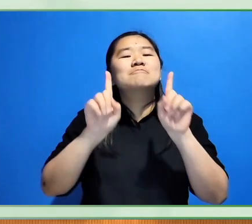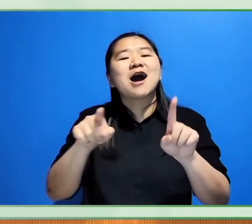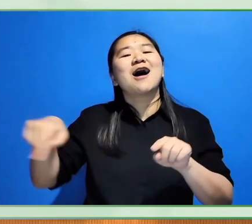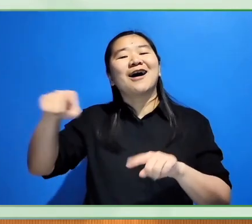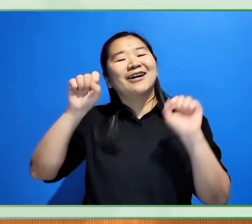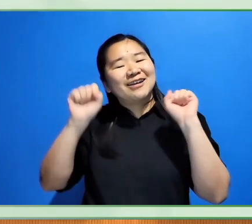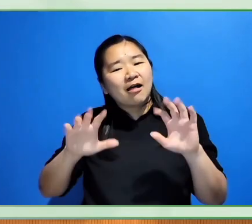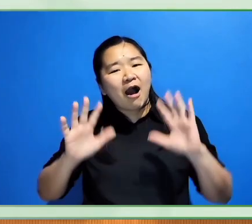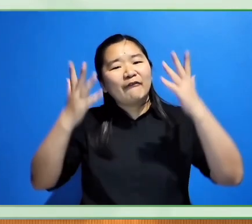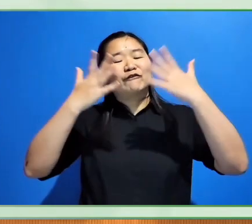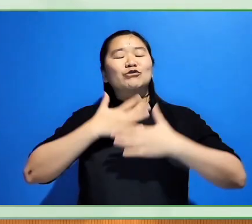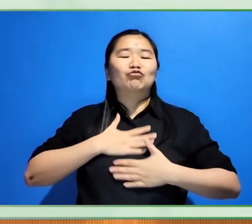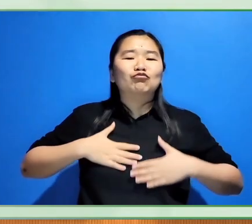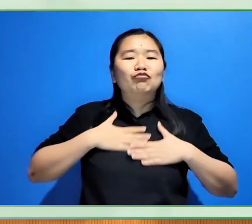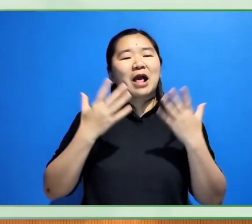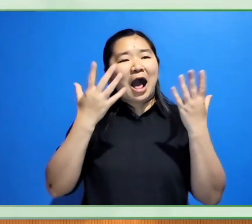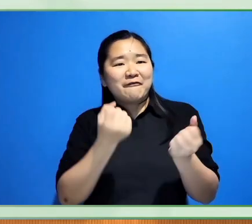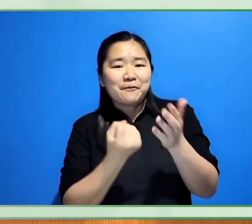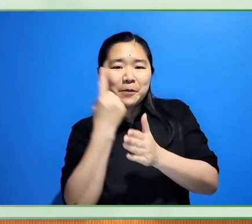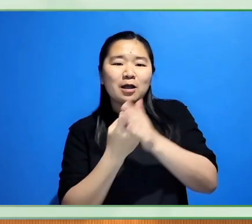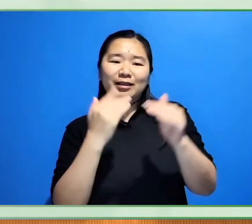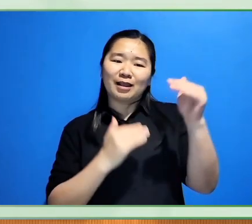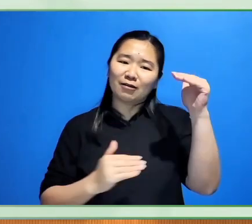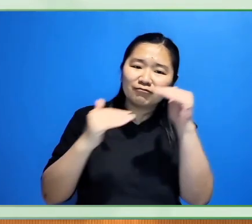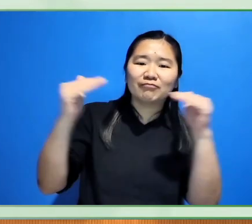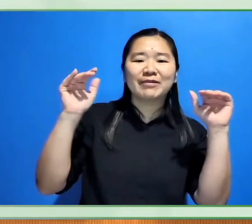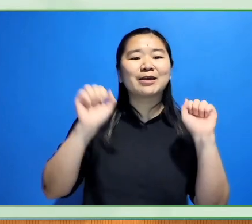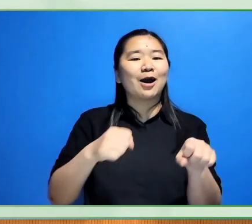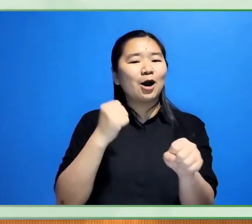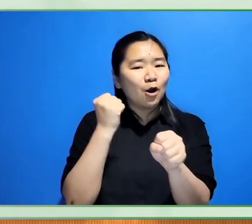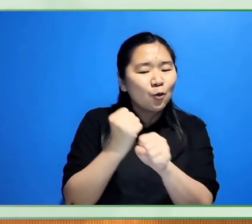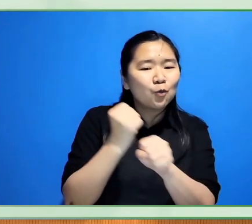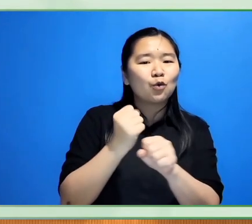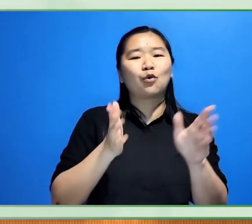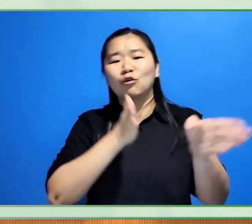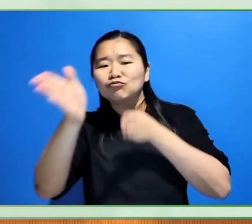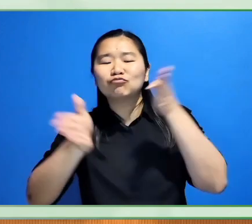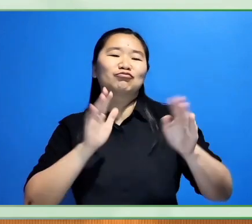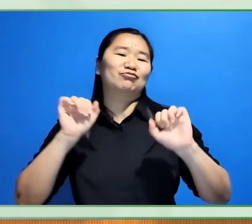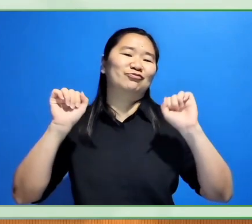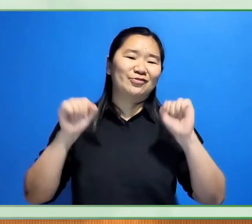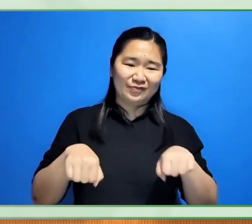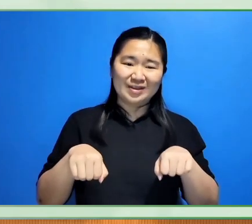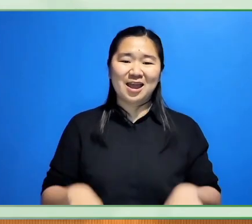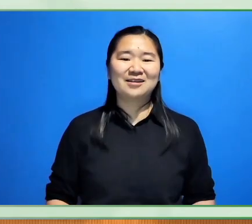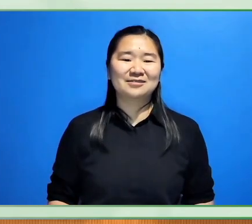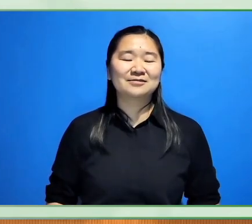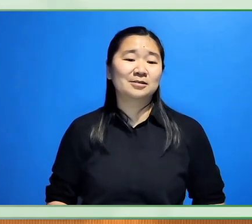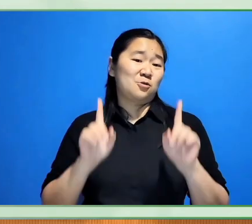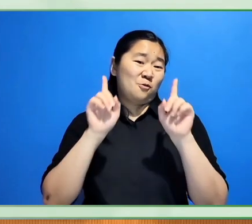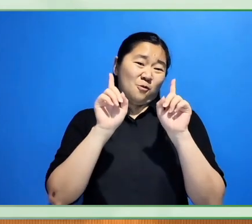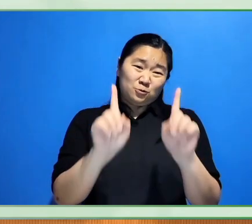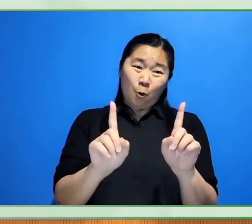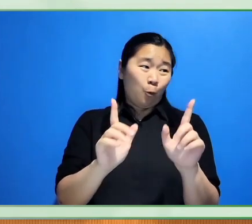people with birth defects, and we are still working on making their life better and better. So we are a multidisciplinary young team. So I guess